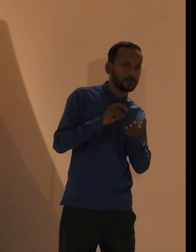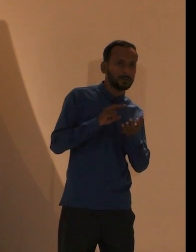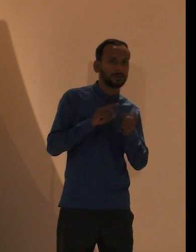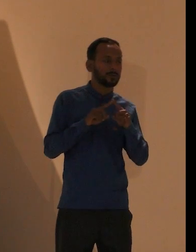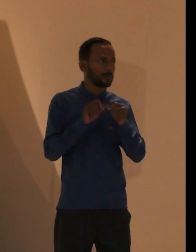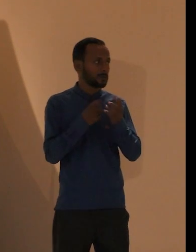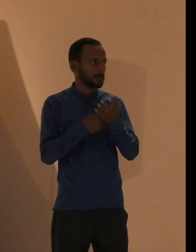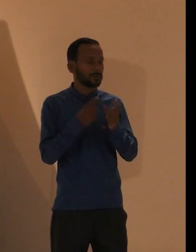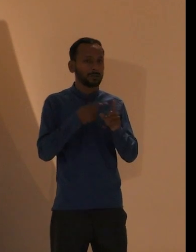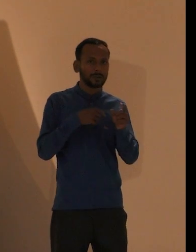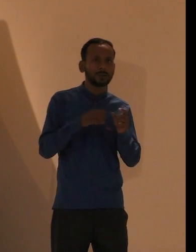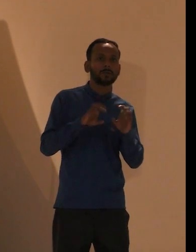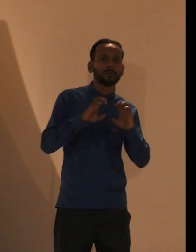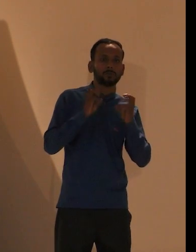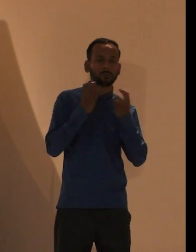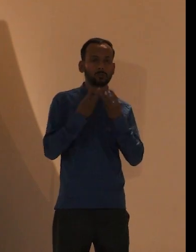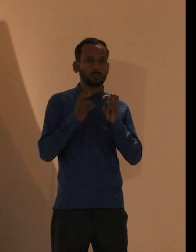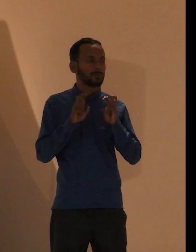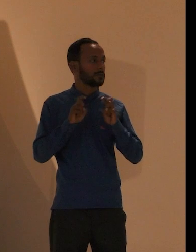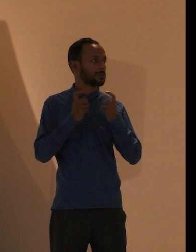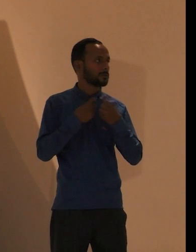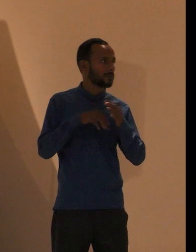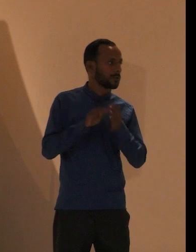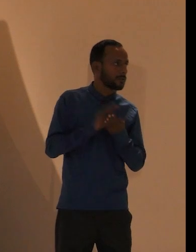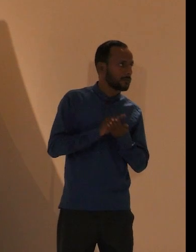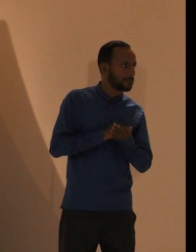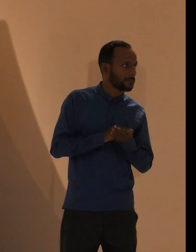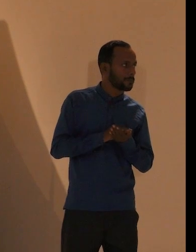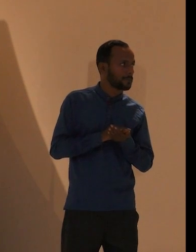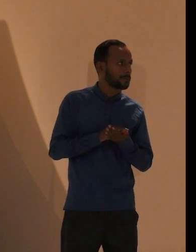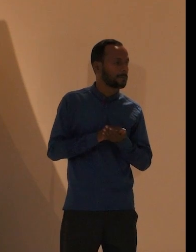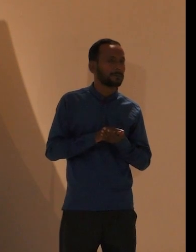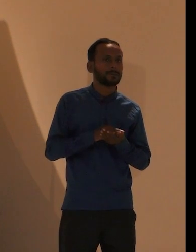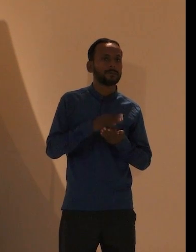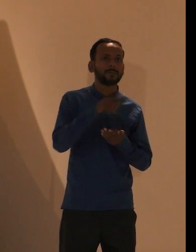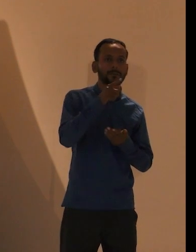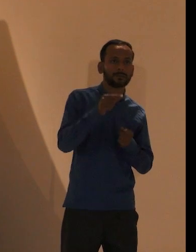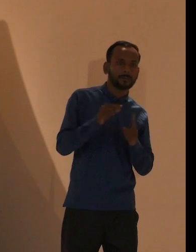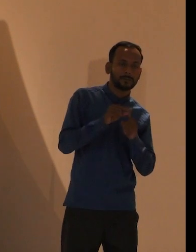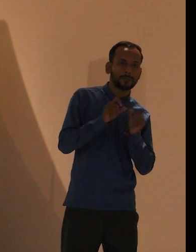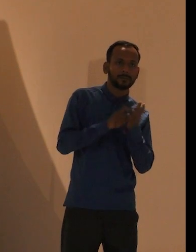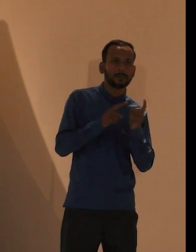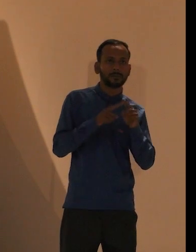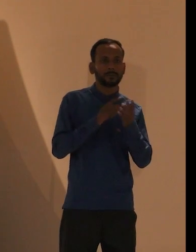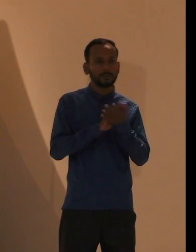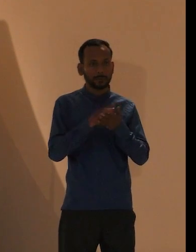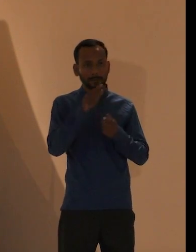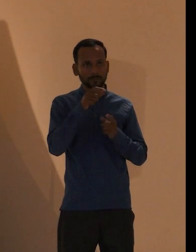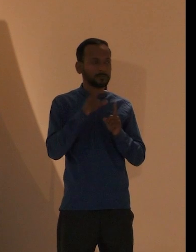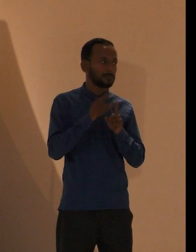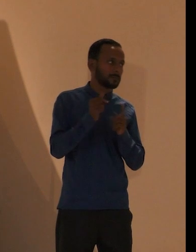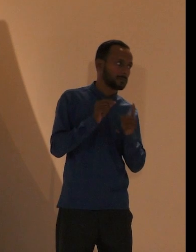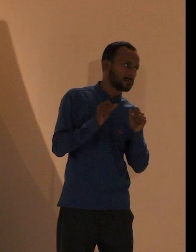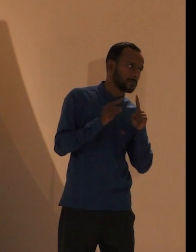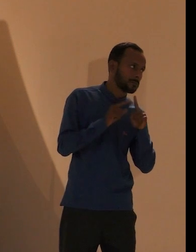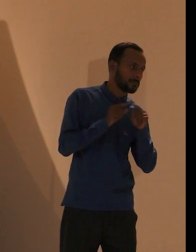for creating Calcutta's infrastructure in the 19th century. And in fact, Professor Partho Dotto wrote his book on Calcutta by being one of